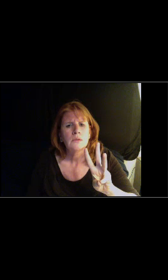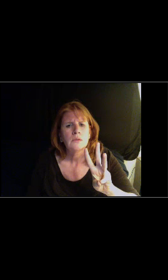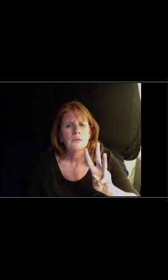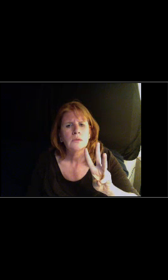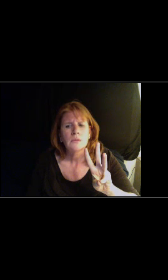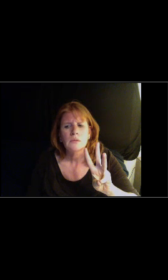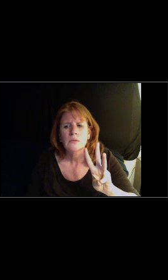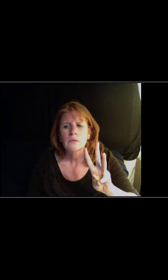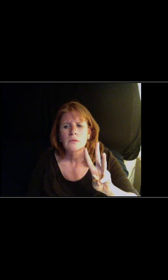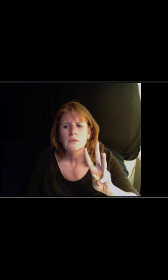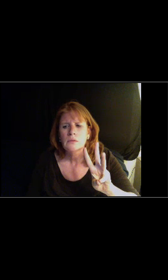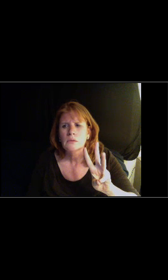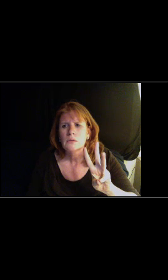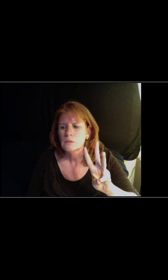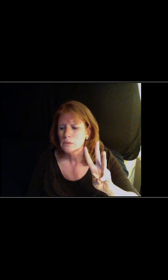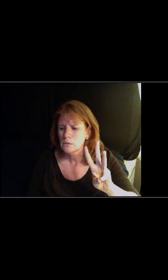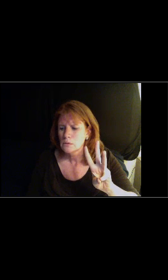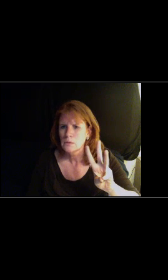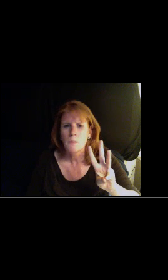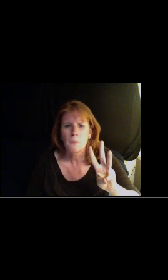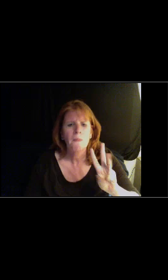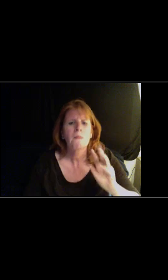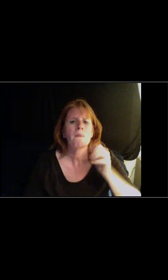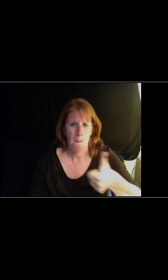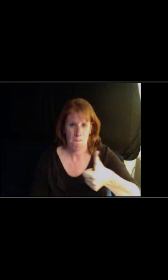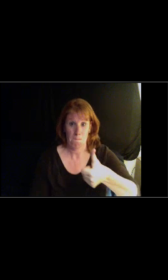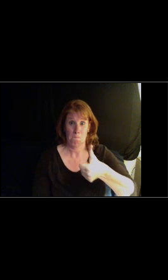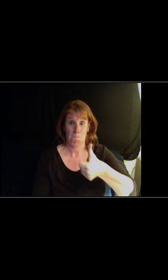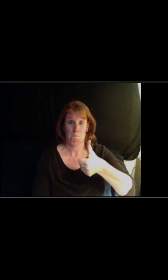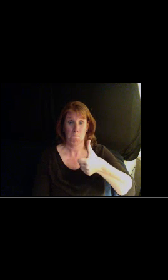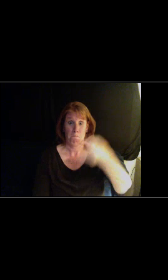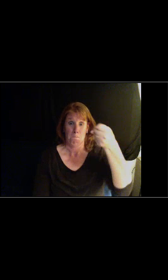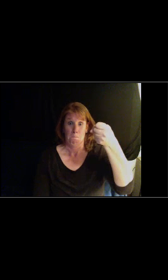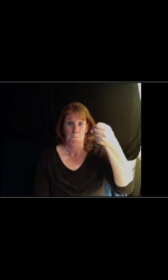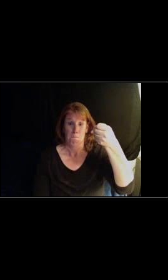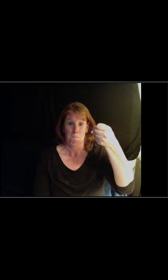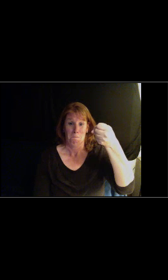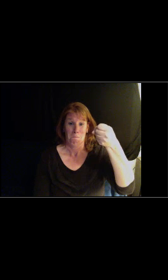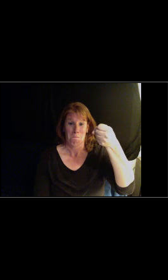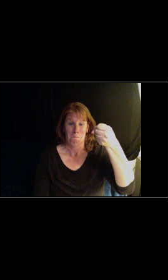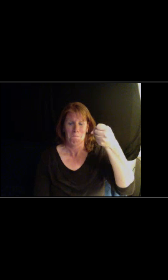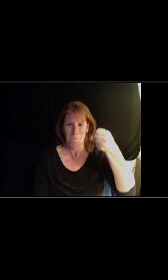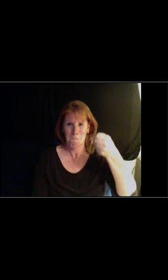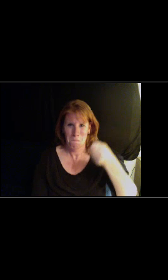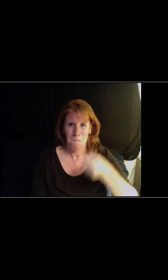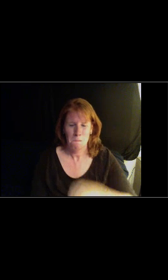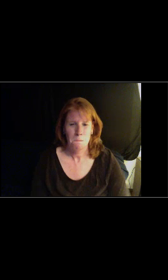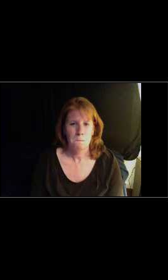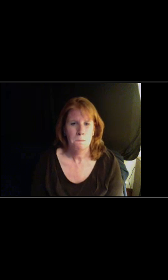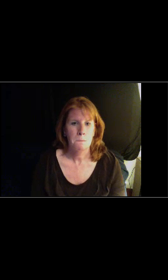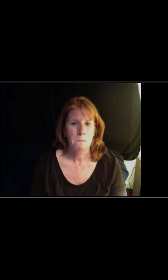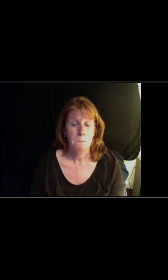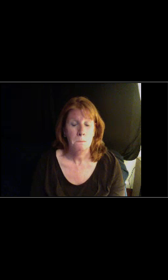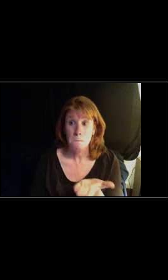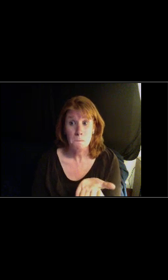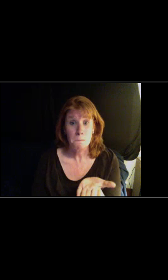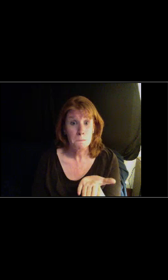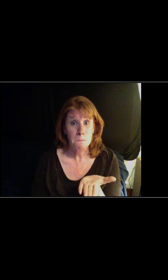We can go through, and I think there's 6 clicks, if I remember correctly. Excellent. Hold right